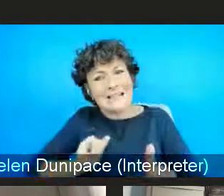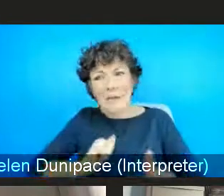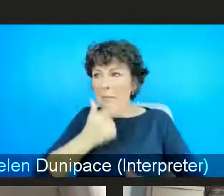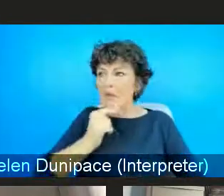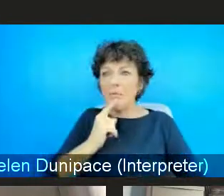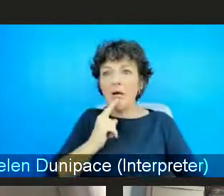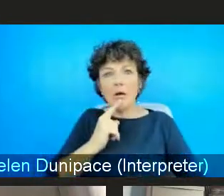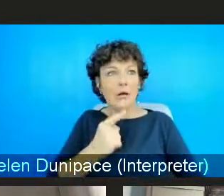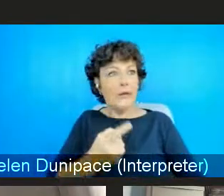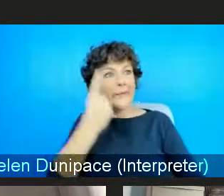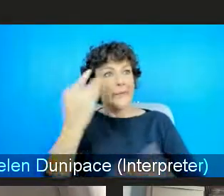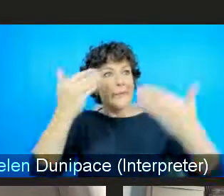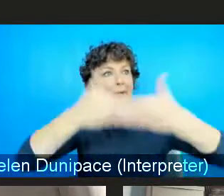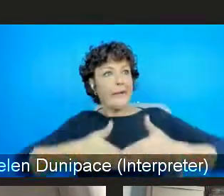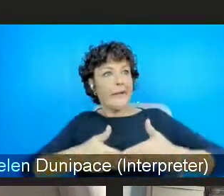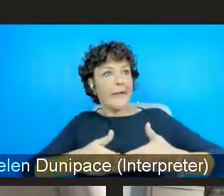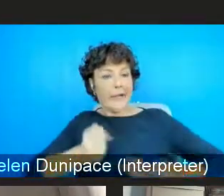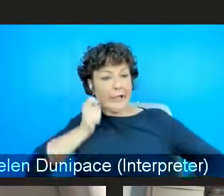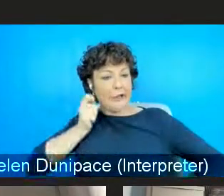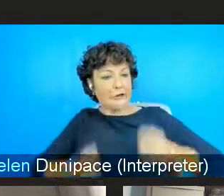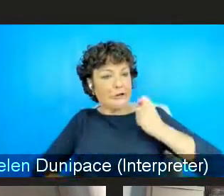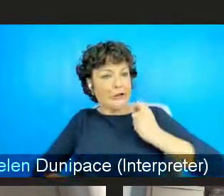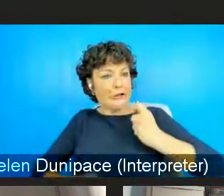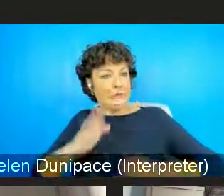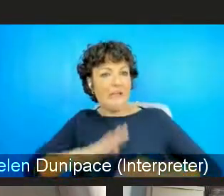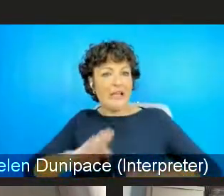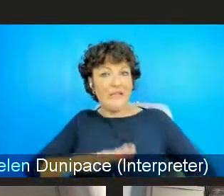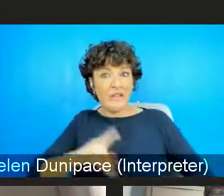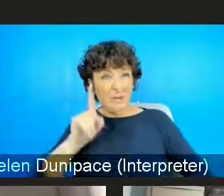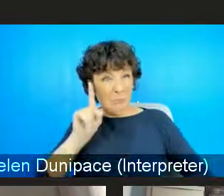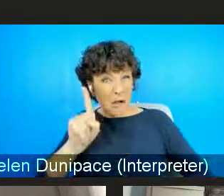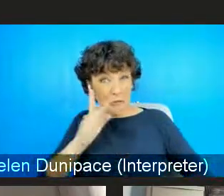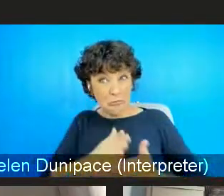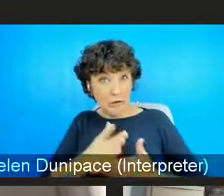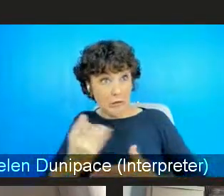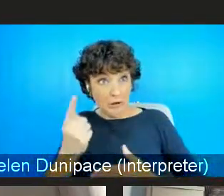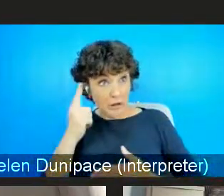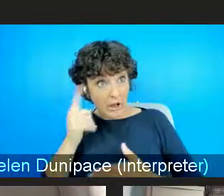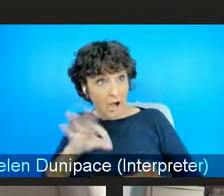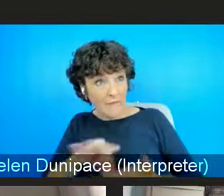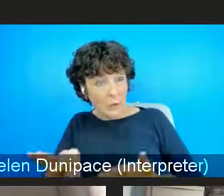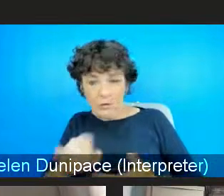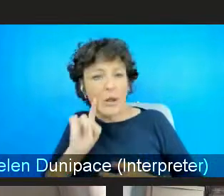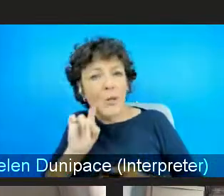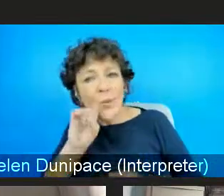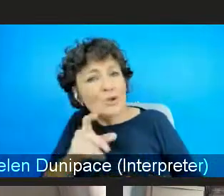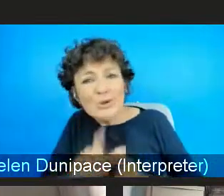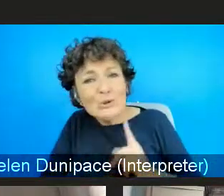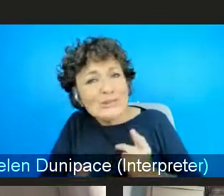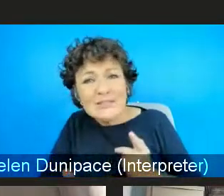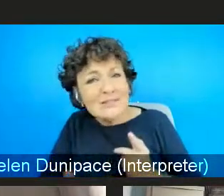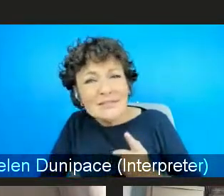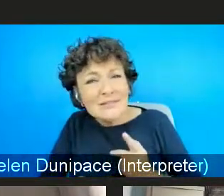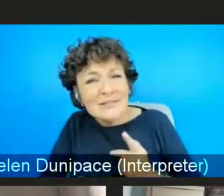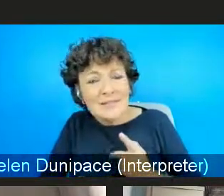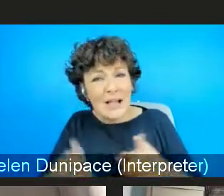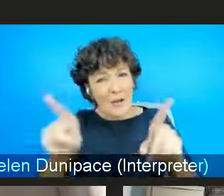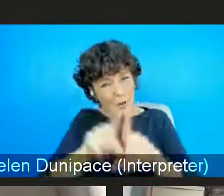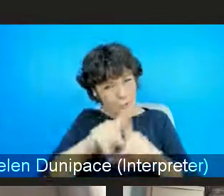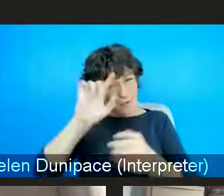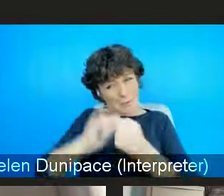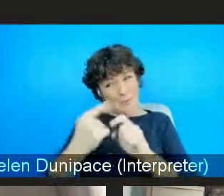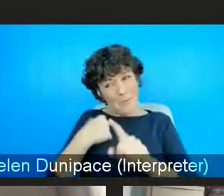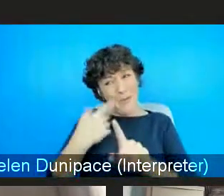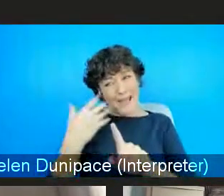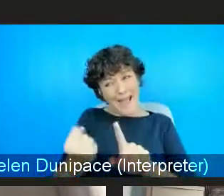know, if it's going to break the bank to do so, and especially when we're talking about the legacy of inequalities, you